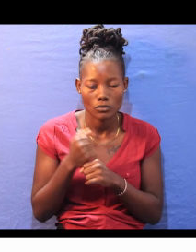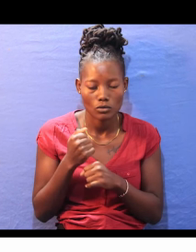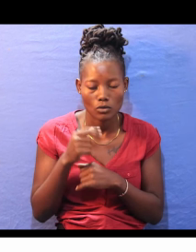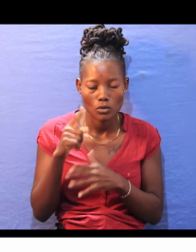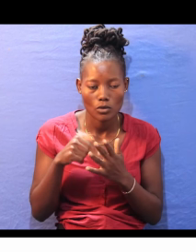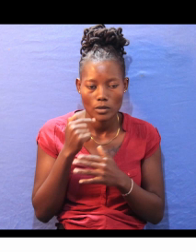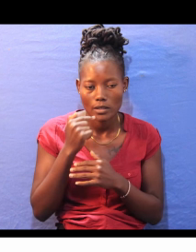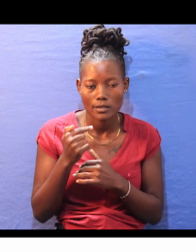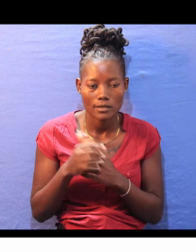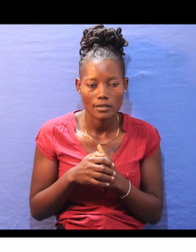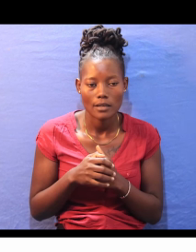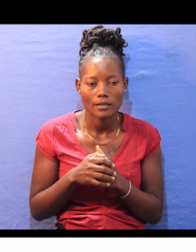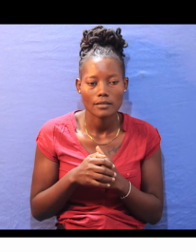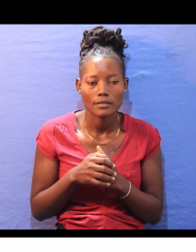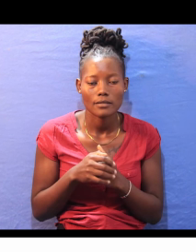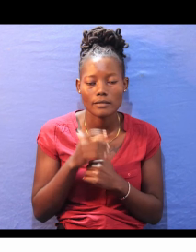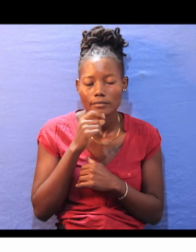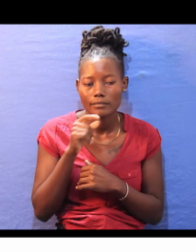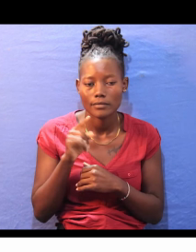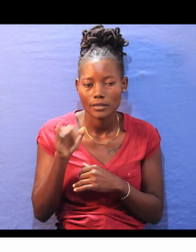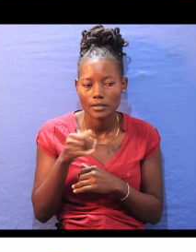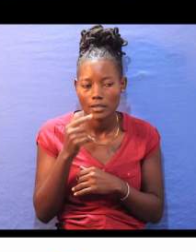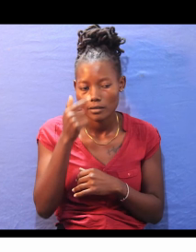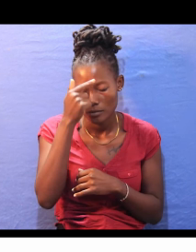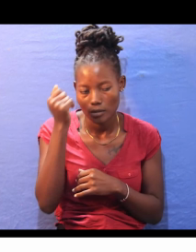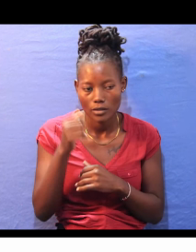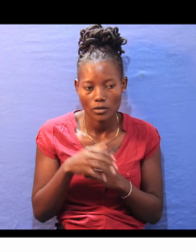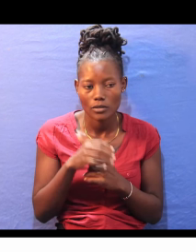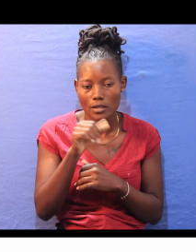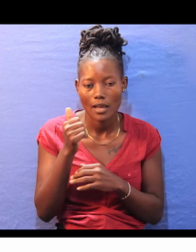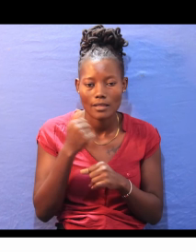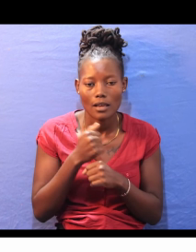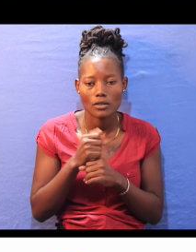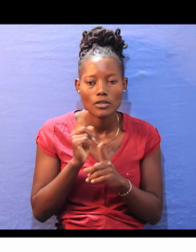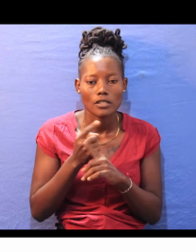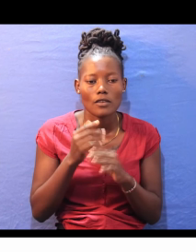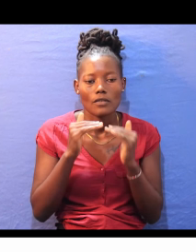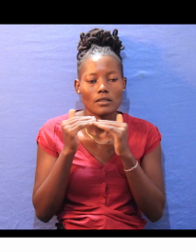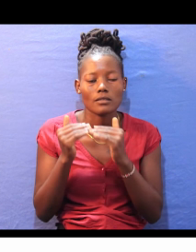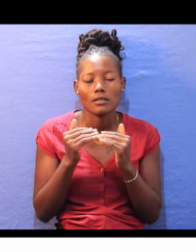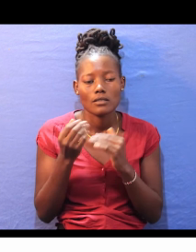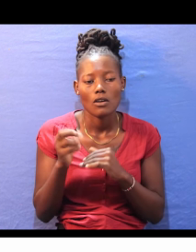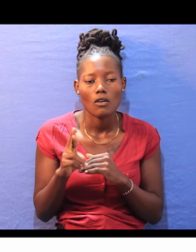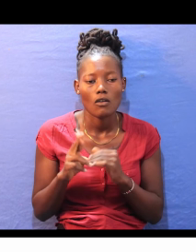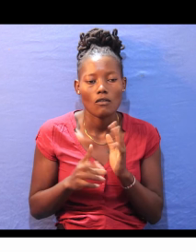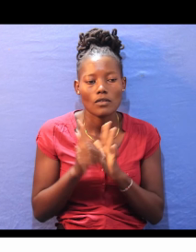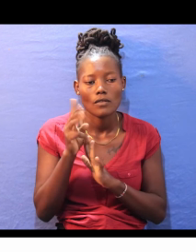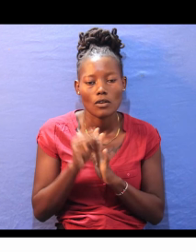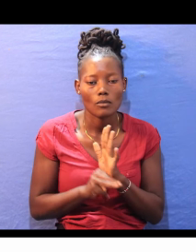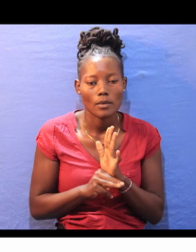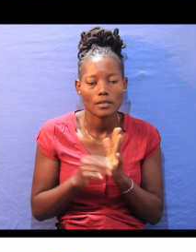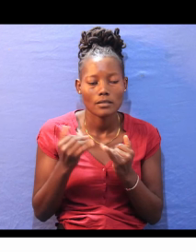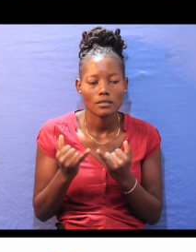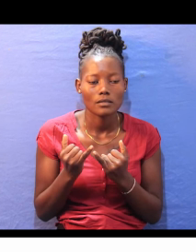stage. They're just not capable of, just because they're older, doing different stages of development. So everybody's going to go through